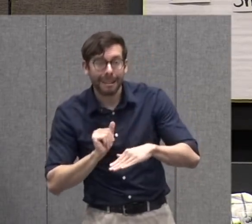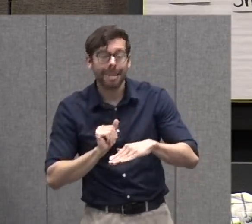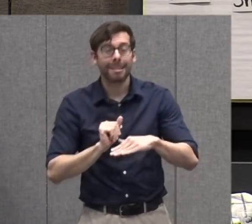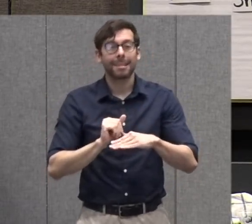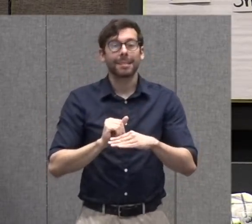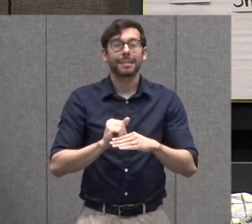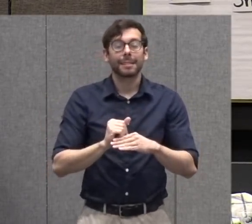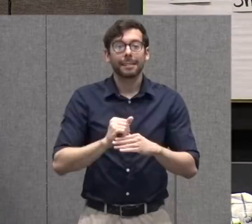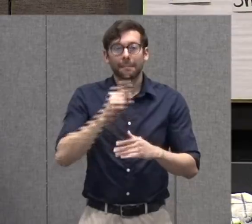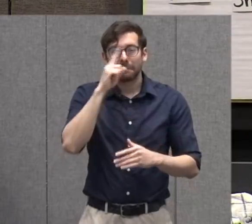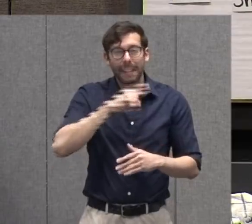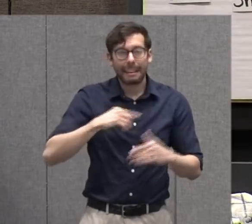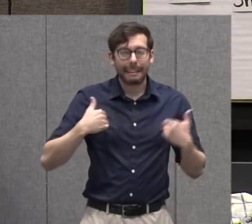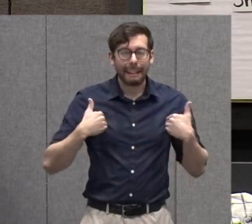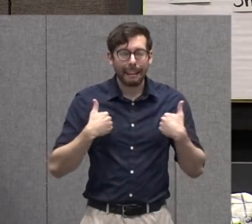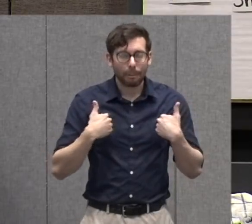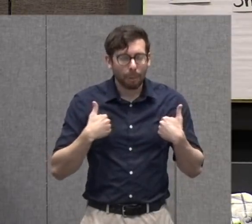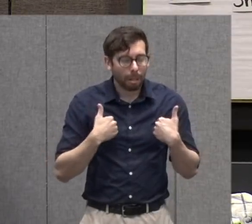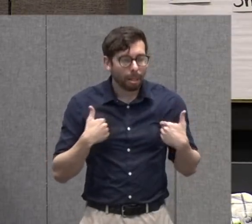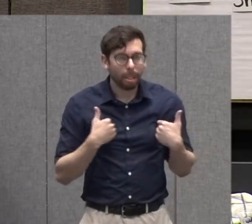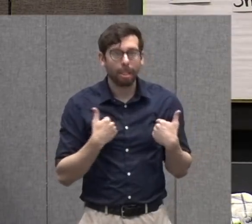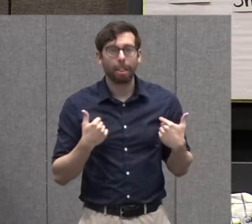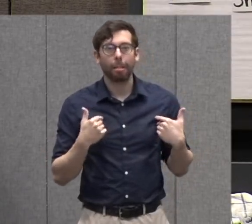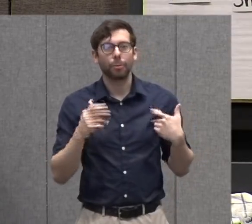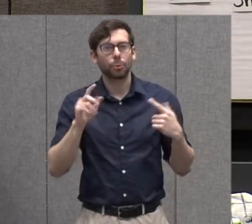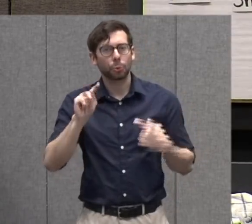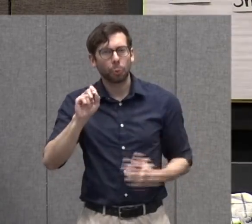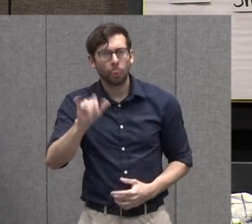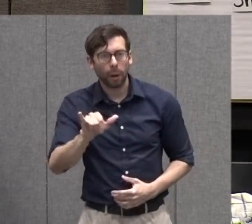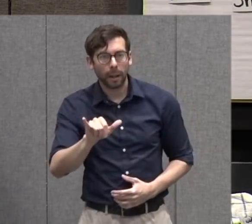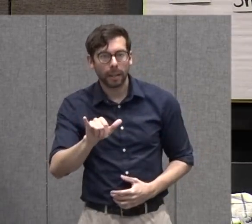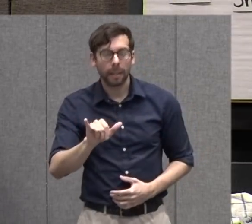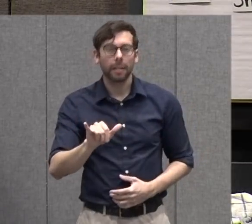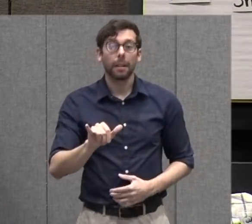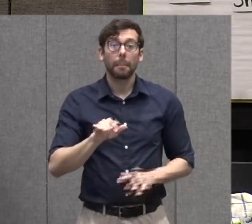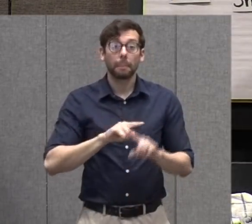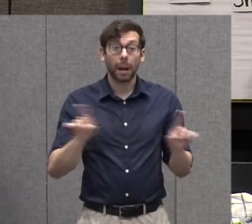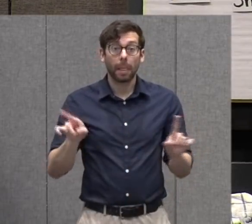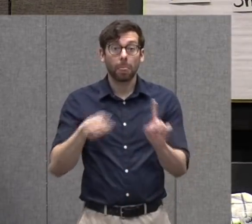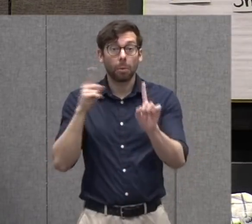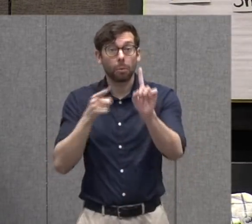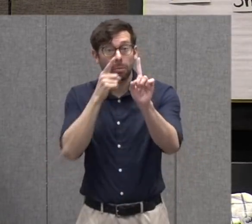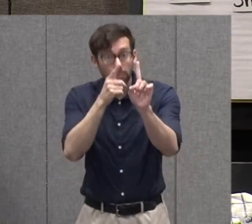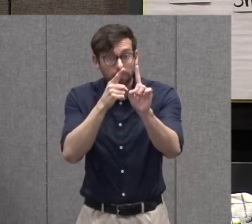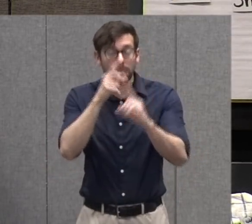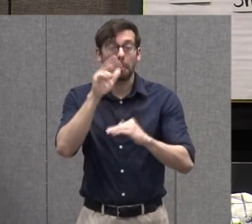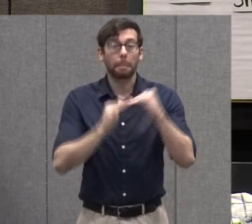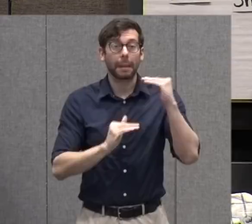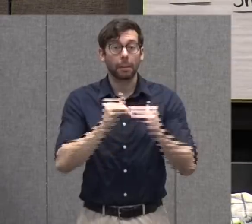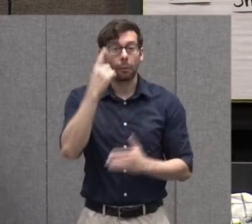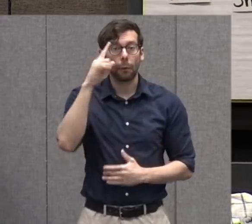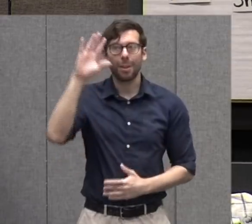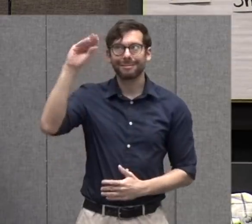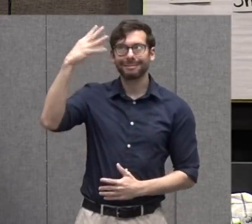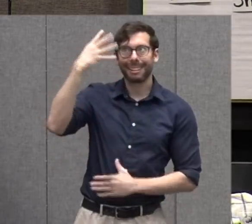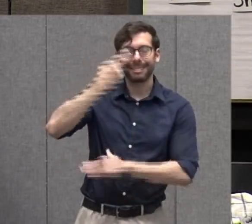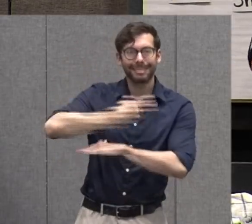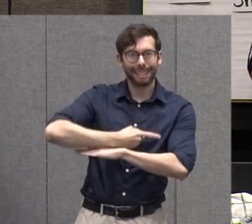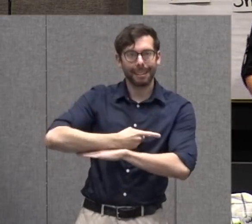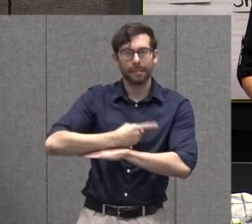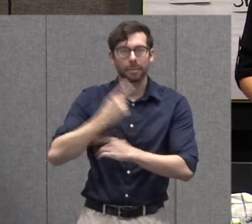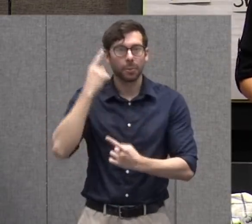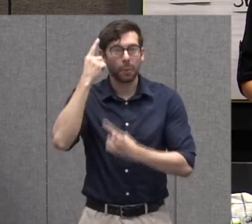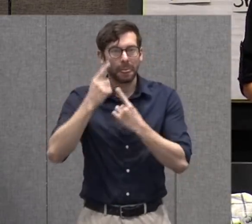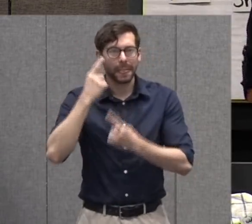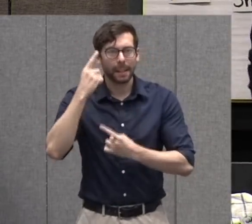idea here is that we want to build something for a sunny day. So let's think about some steps we can take to help us